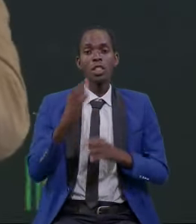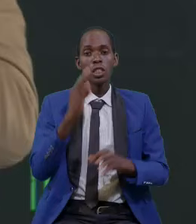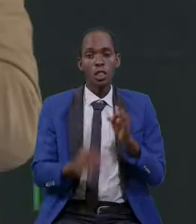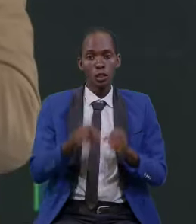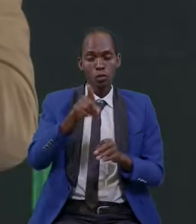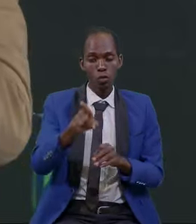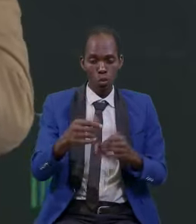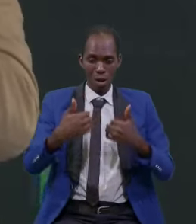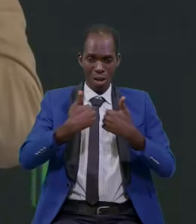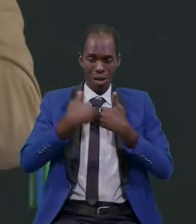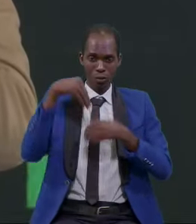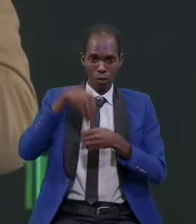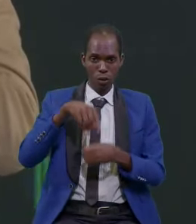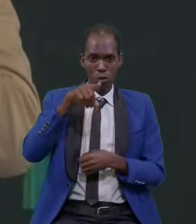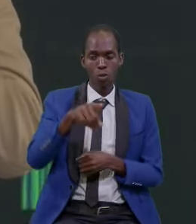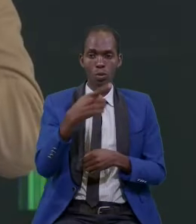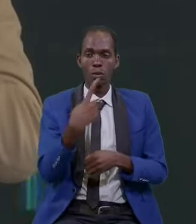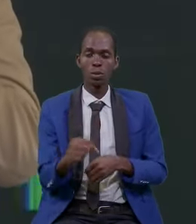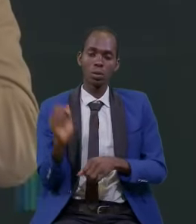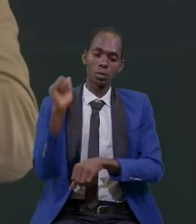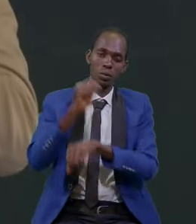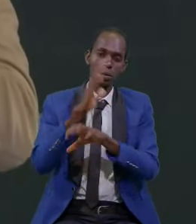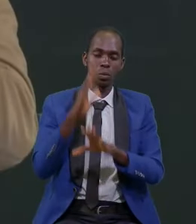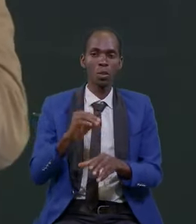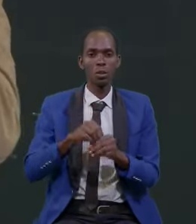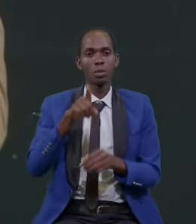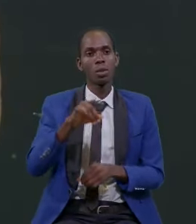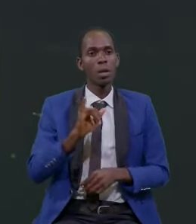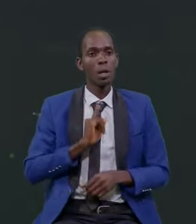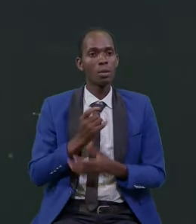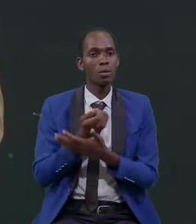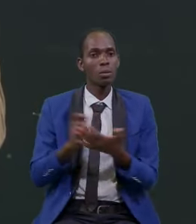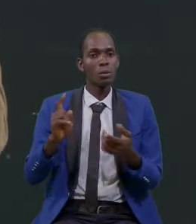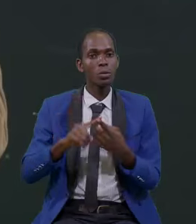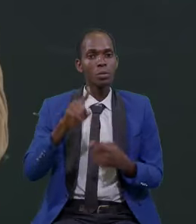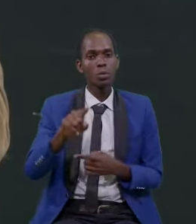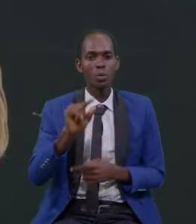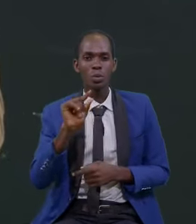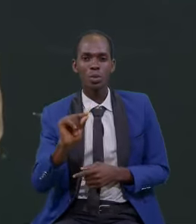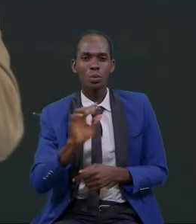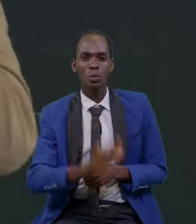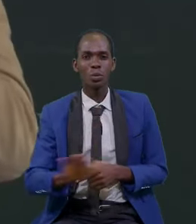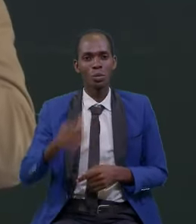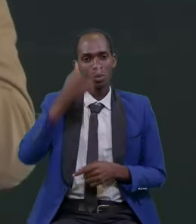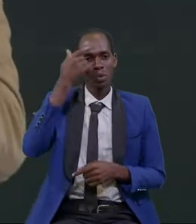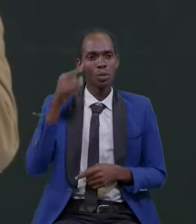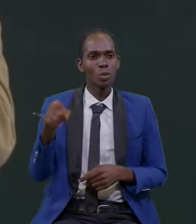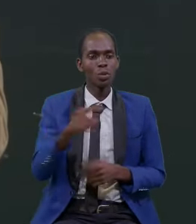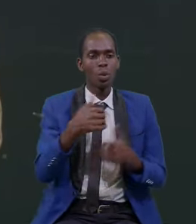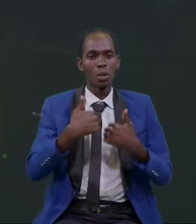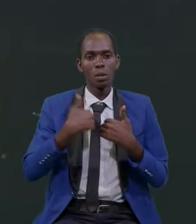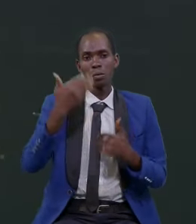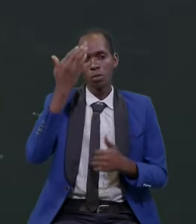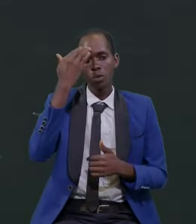the inside of us. I write unto you, little children, because you have known the Father. Look at